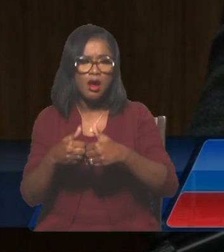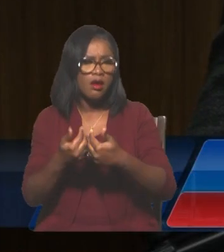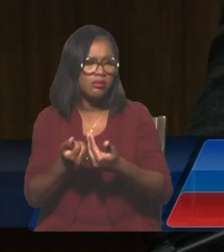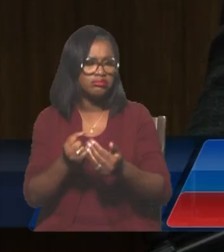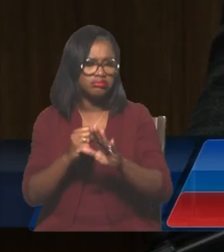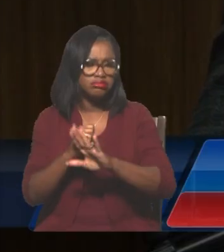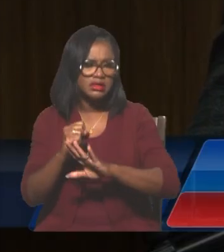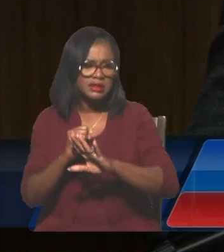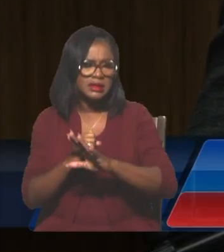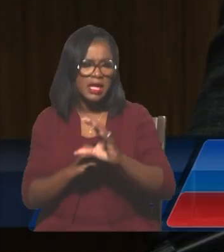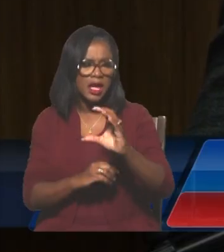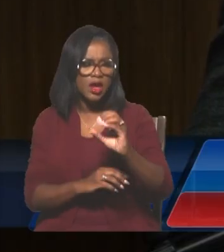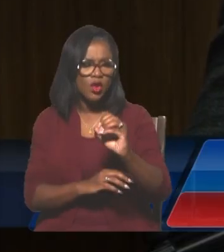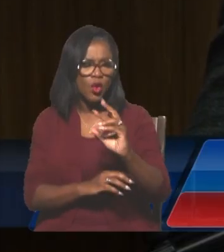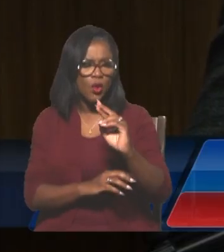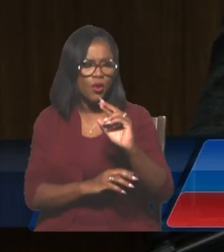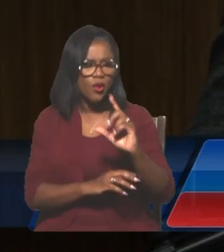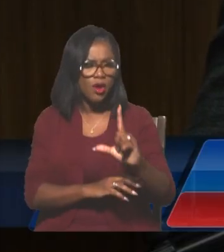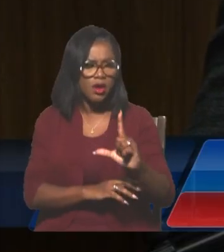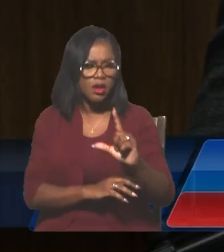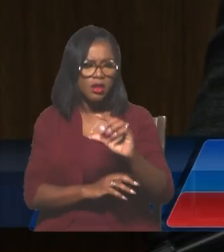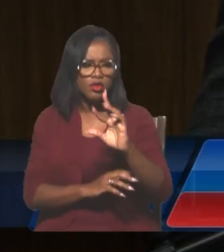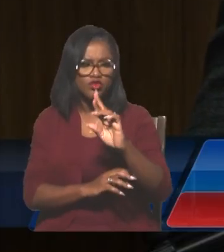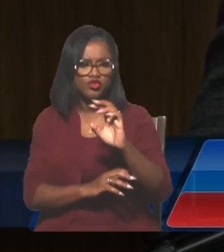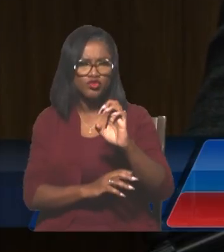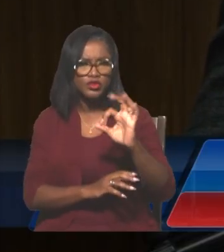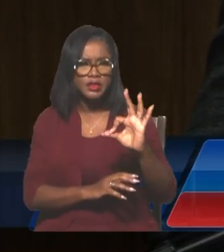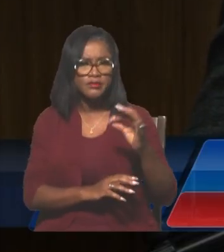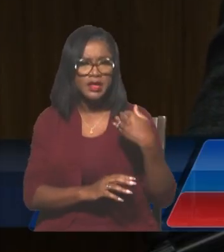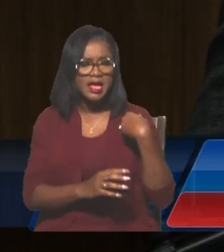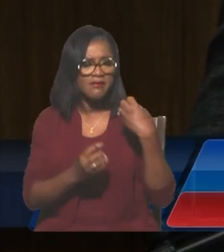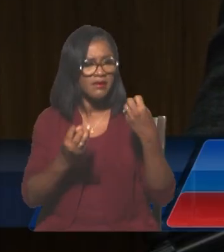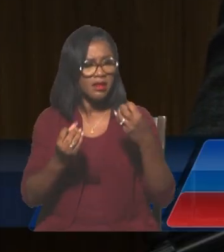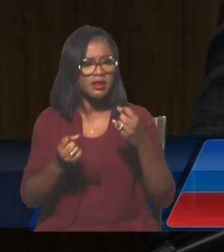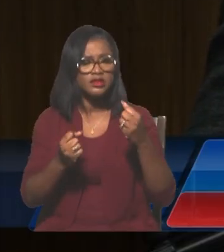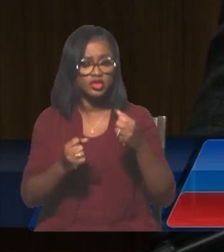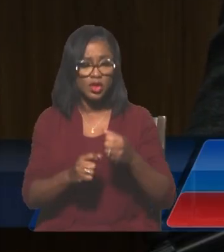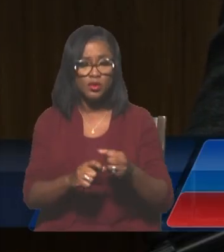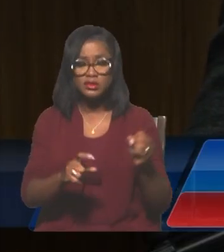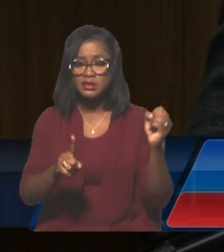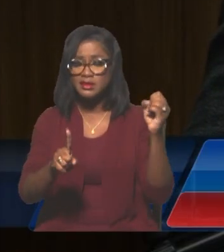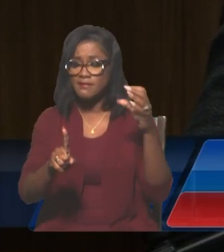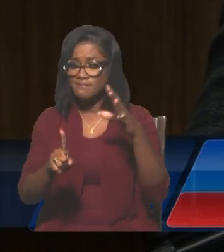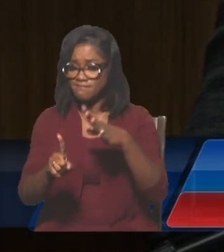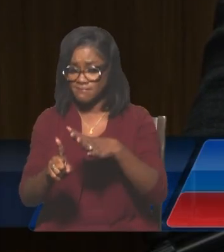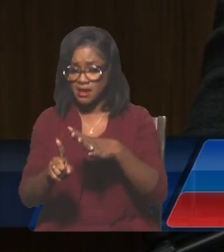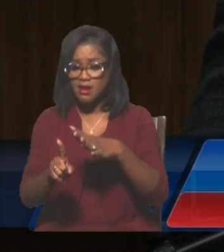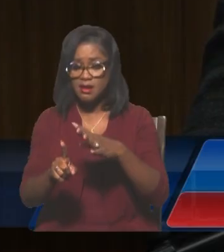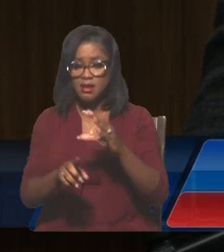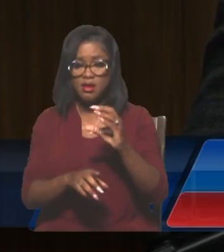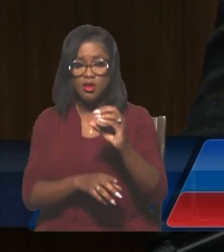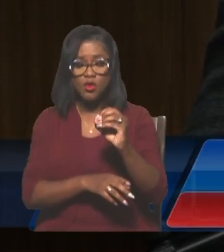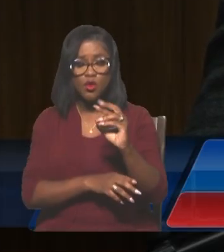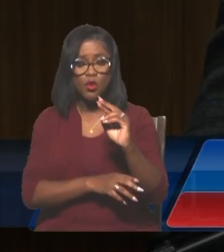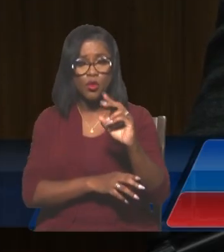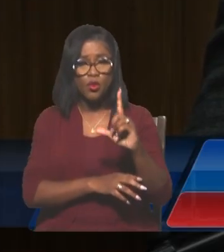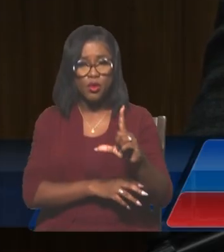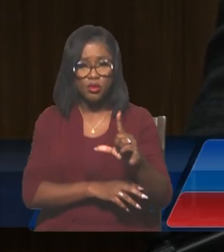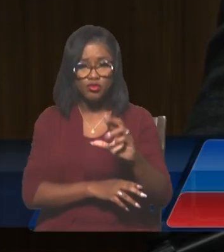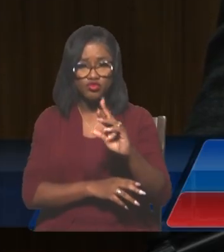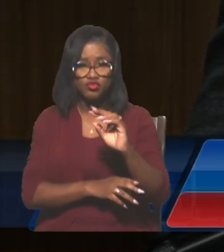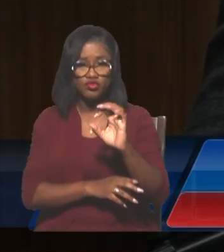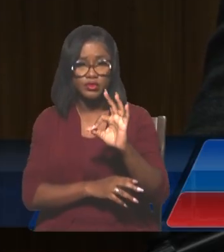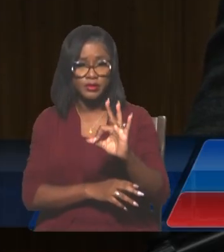efforts with coral reef. There's a lot now that threatens our coral reef and in turn threatens